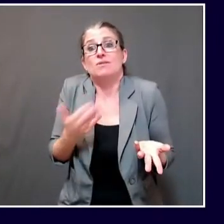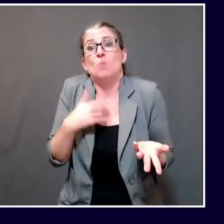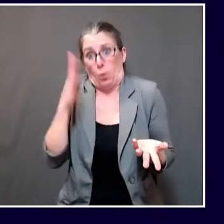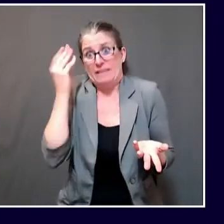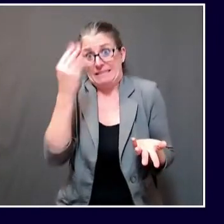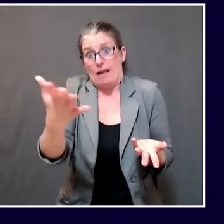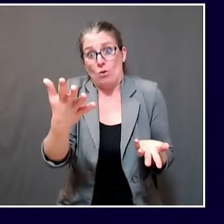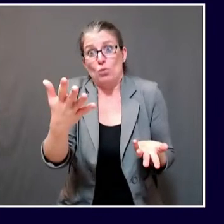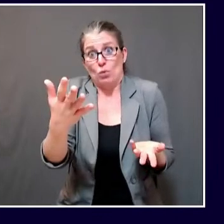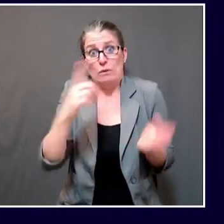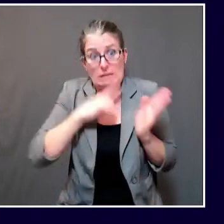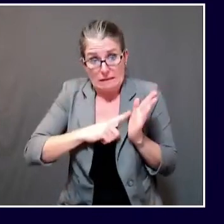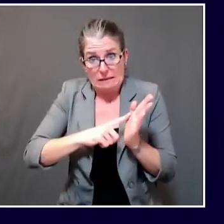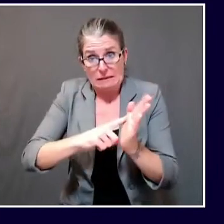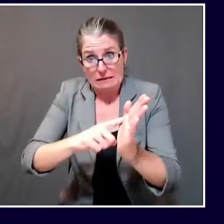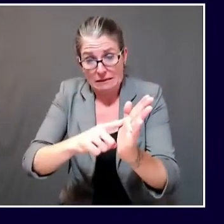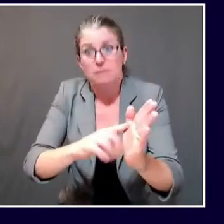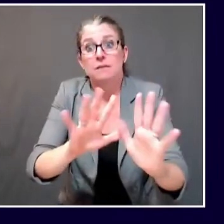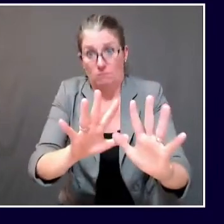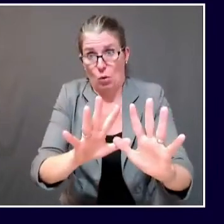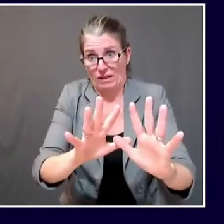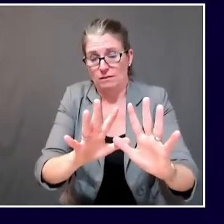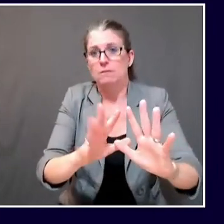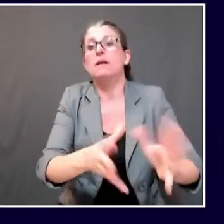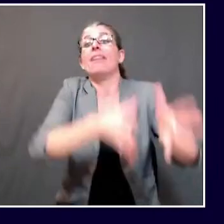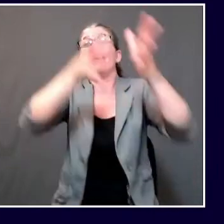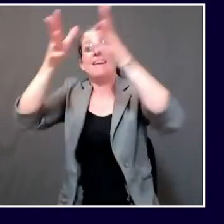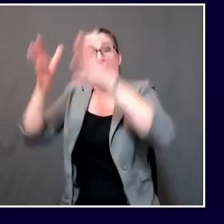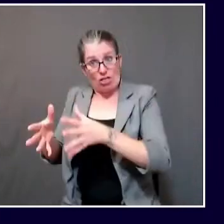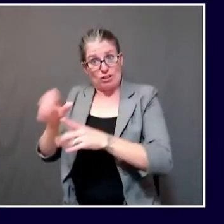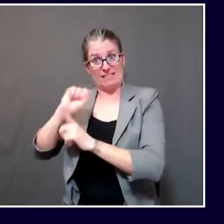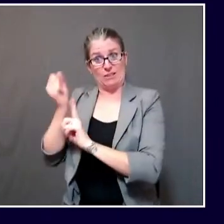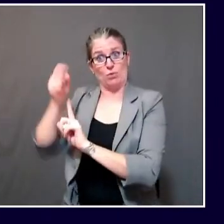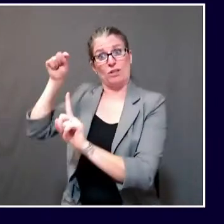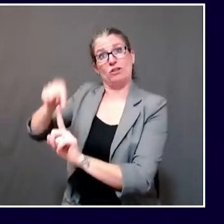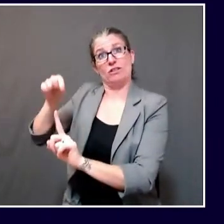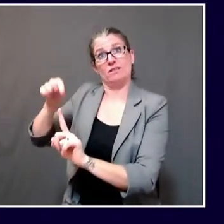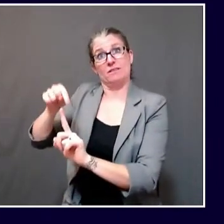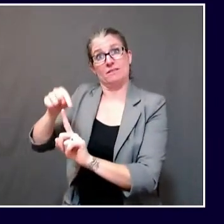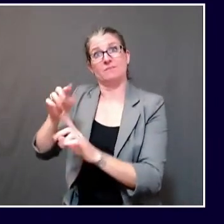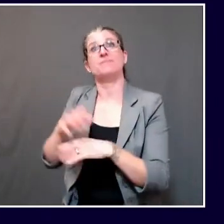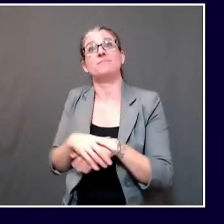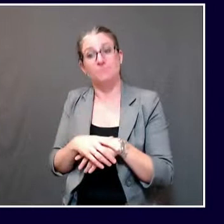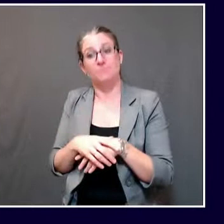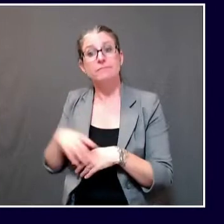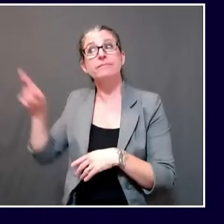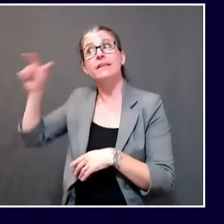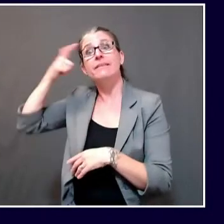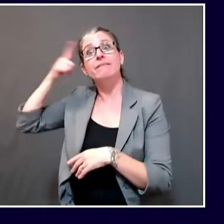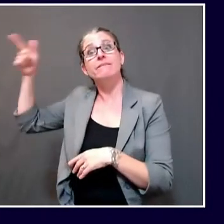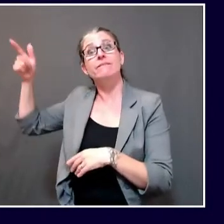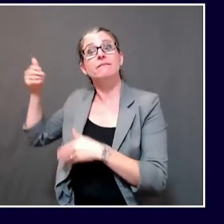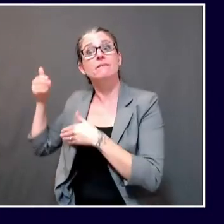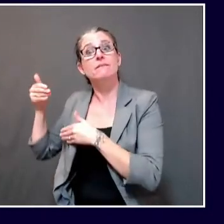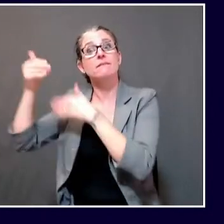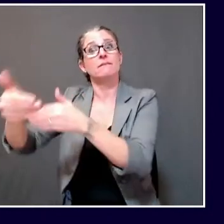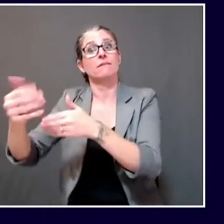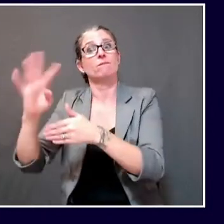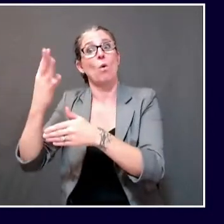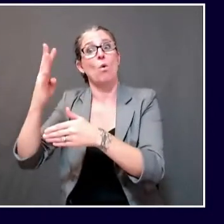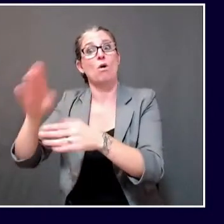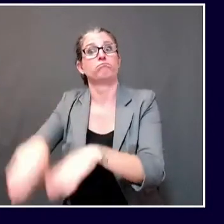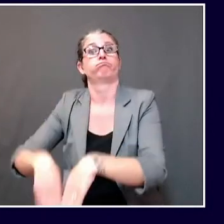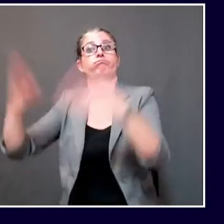as we go into phase four, and how we may ratchet up or ratchet down ideas, you know, I think, Joe, ever since phase one, since